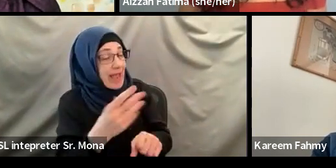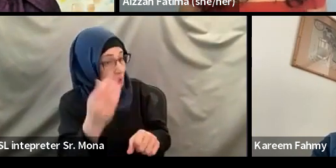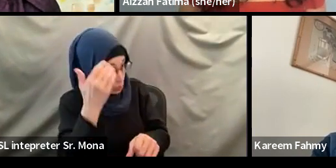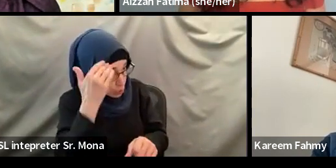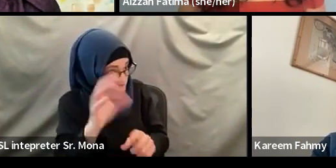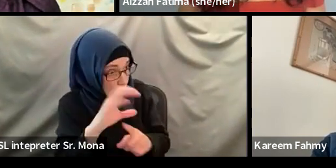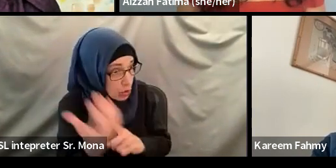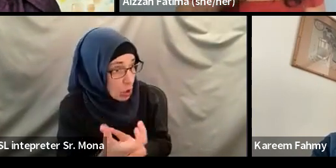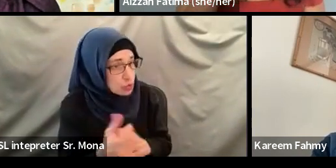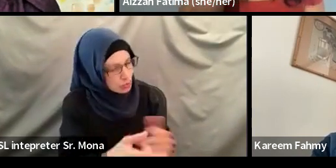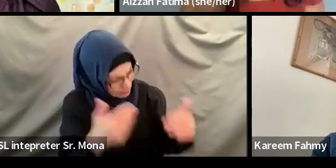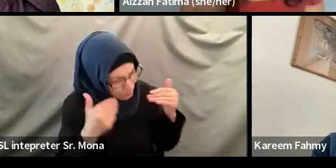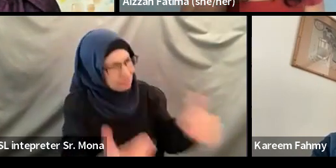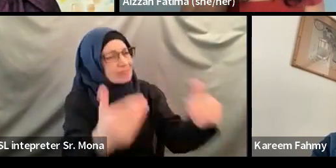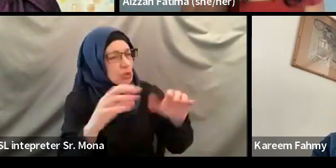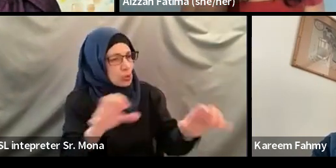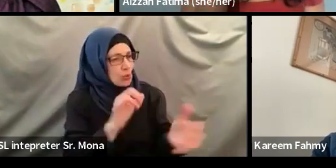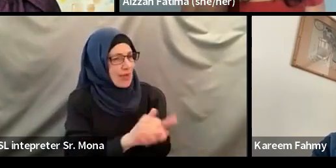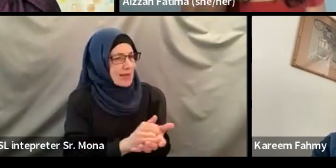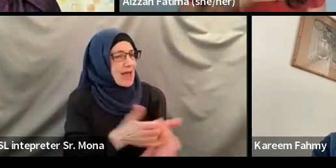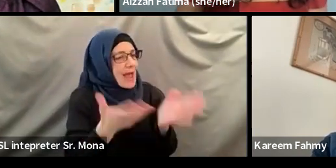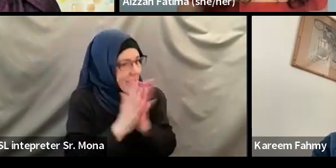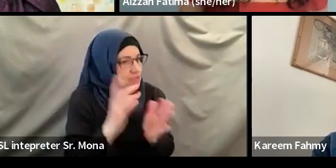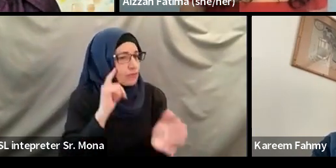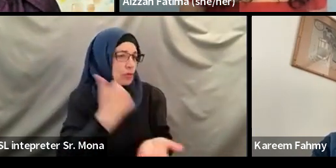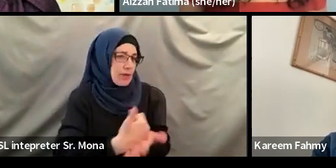and you figure out how to get it done. Ask for help, we're here.